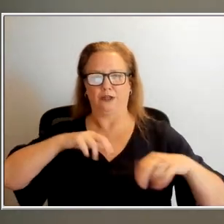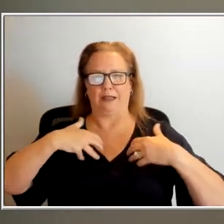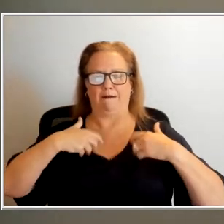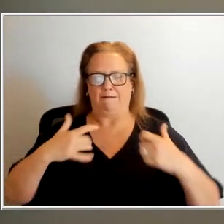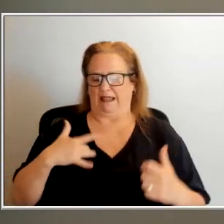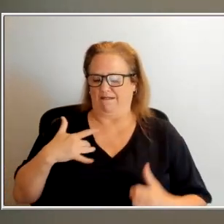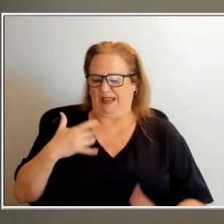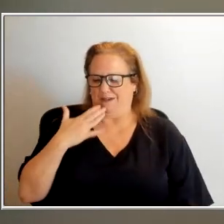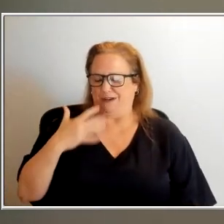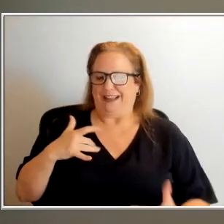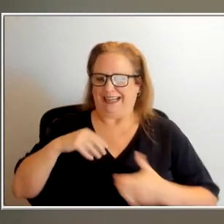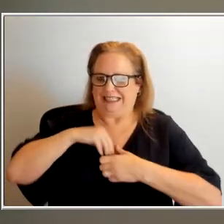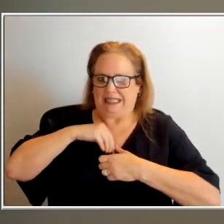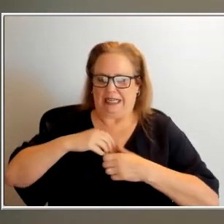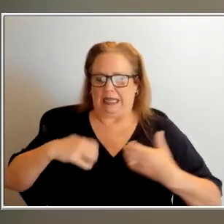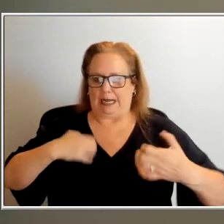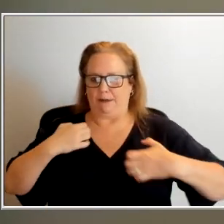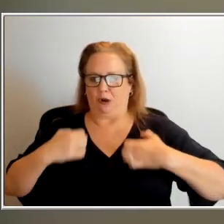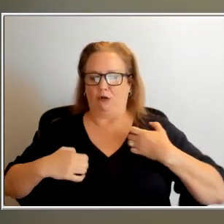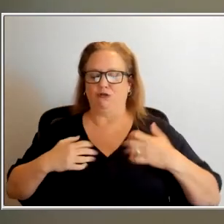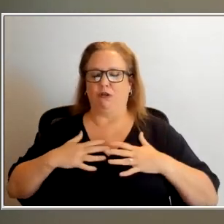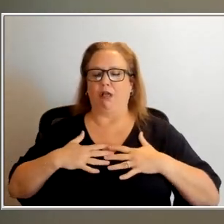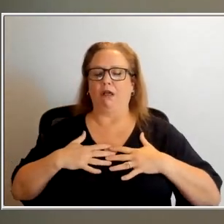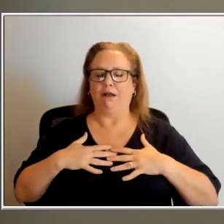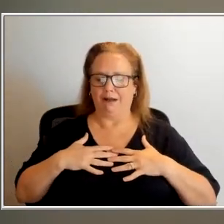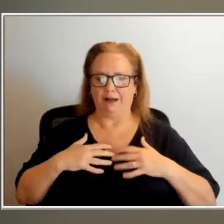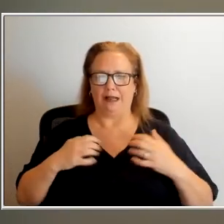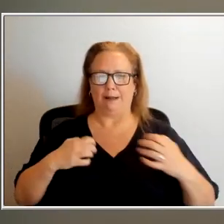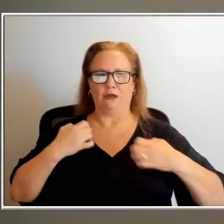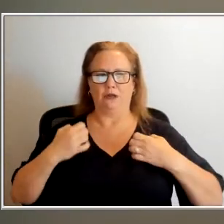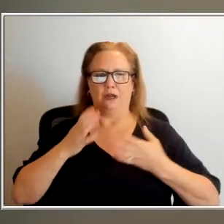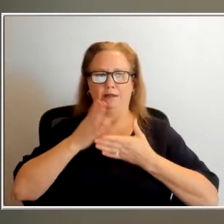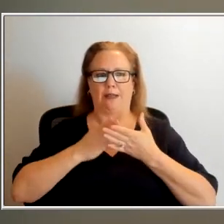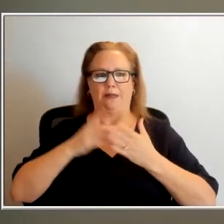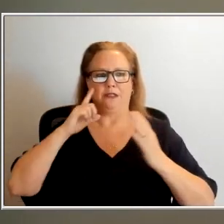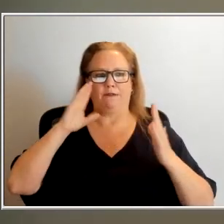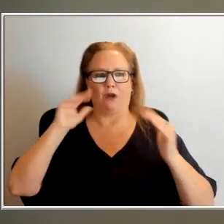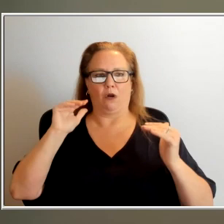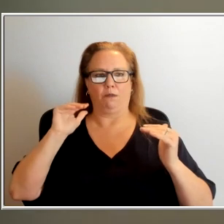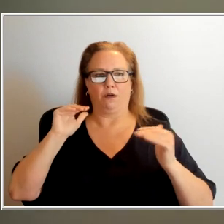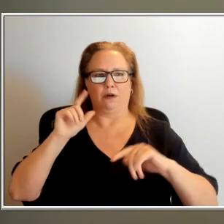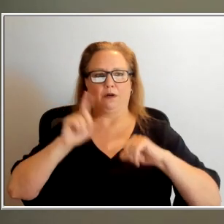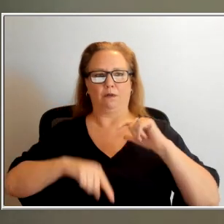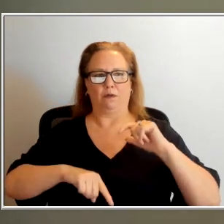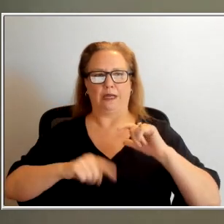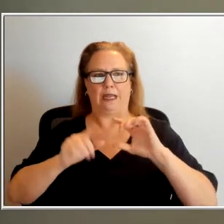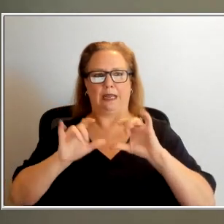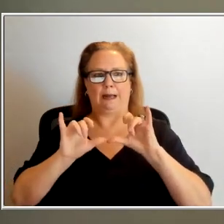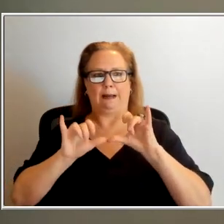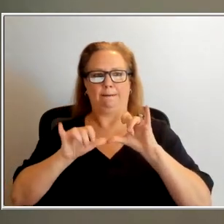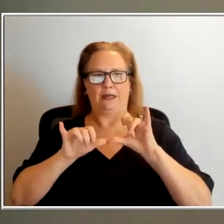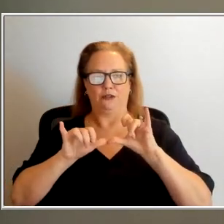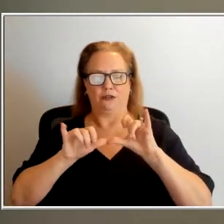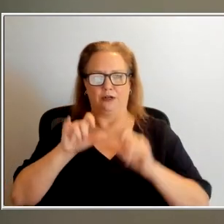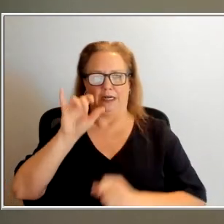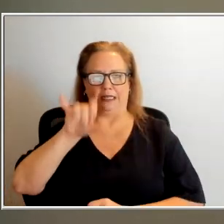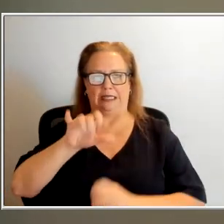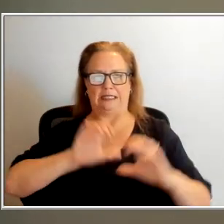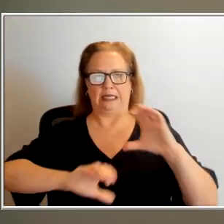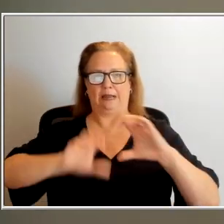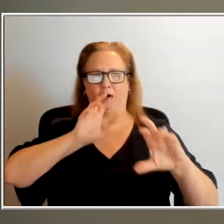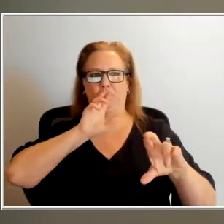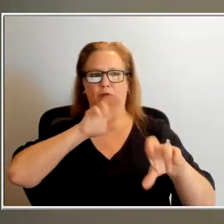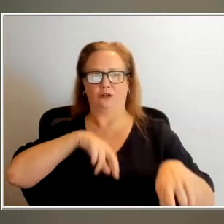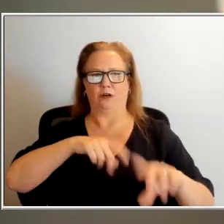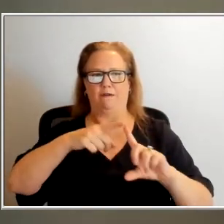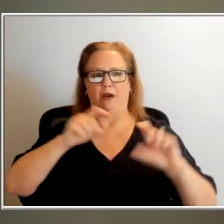feel-good feeling, that emotional well-being, that piece of hope that we can't quite measure. That is a chemical reaction that